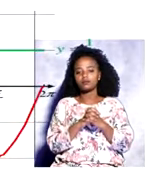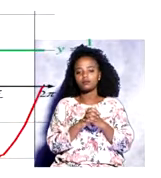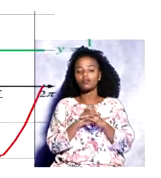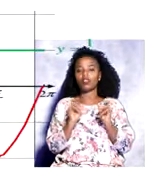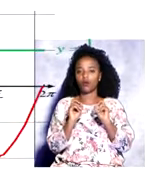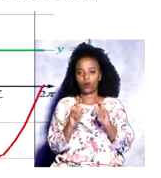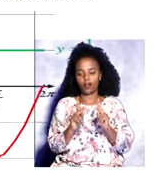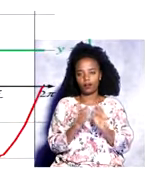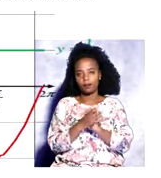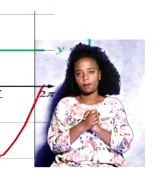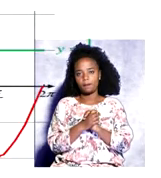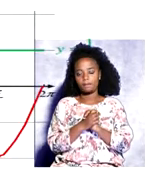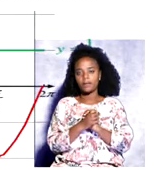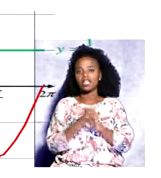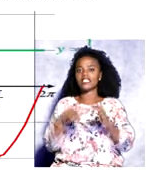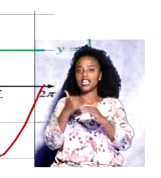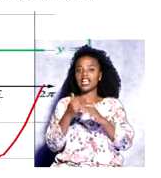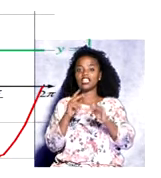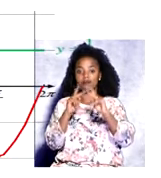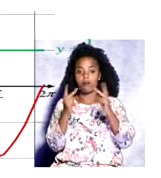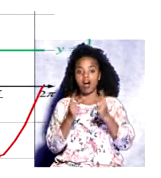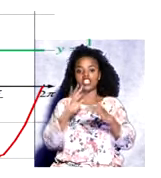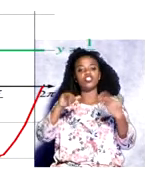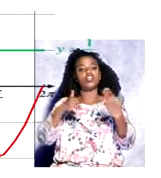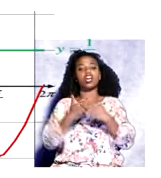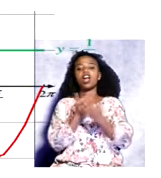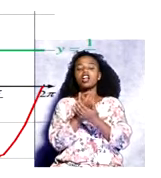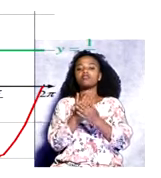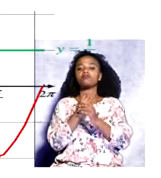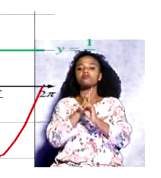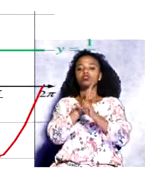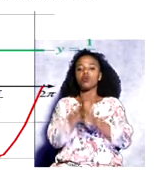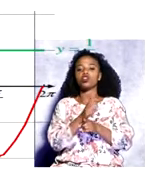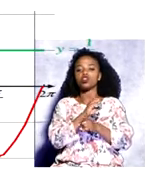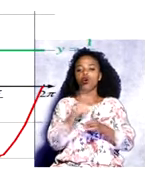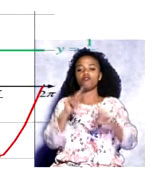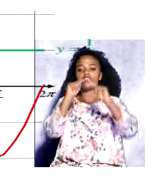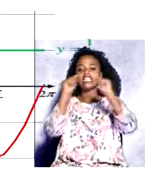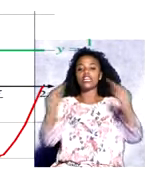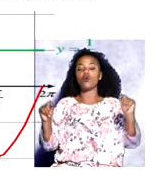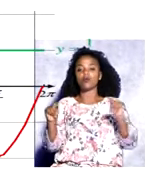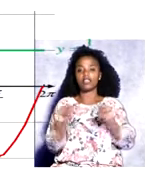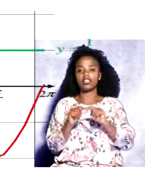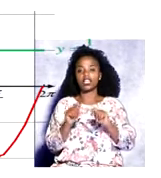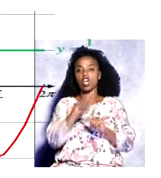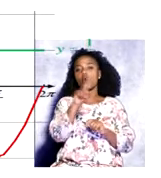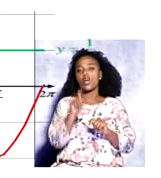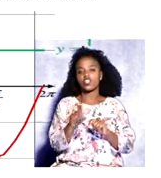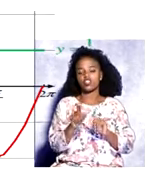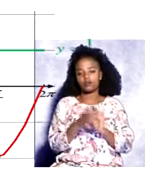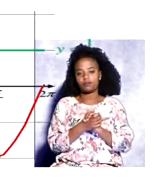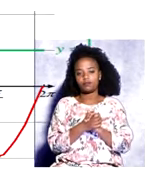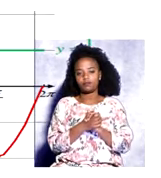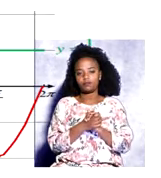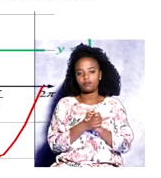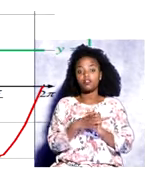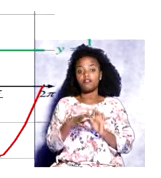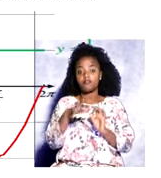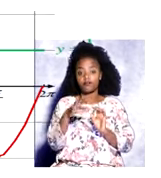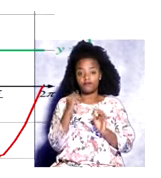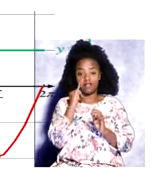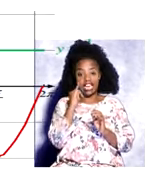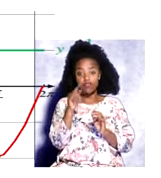Okay, the next part is general solution of trigonometric equations. To find, if